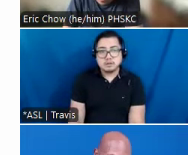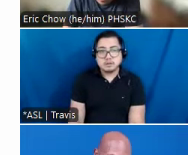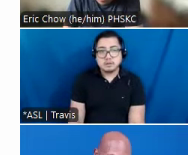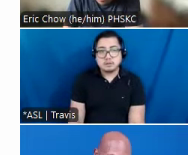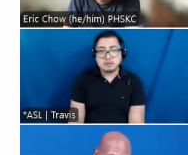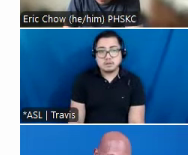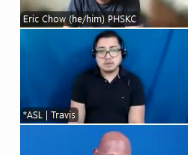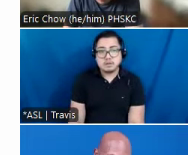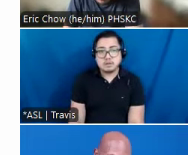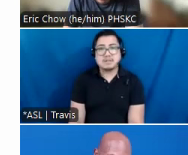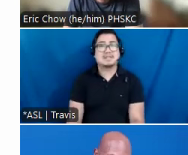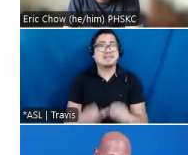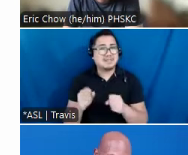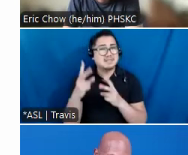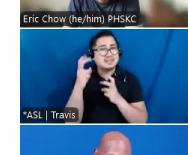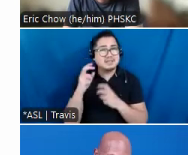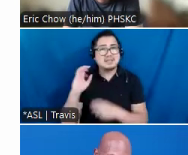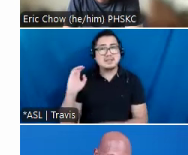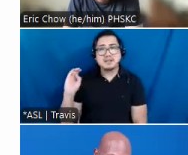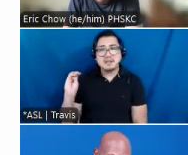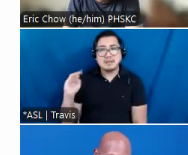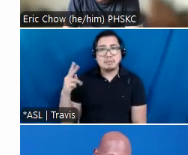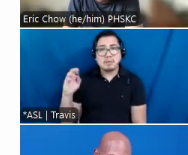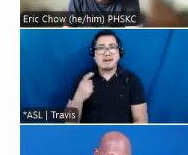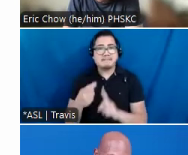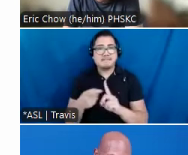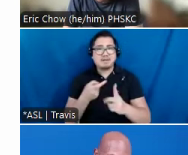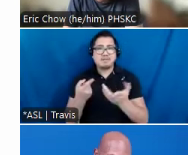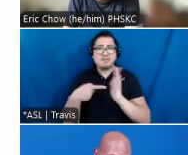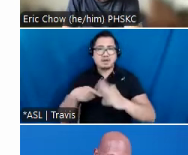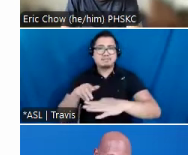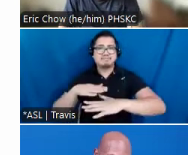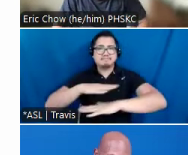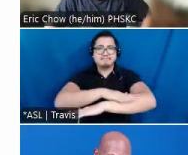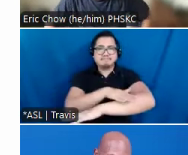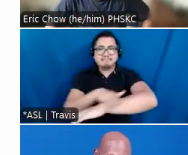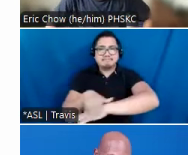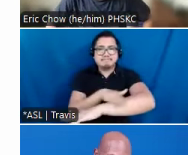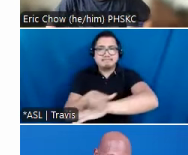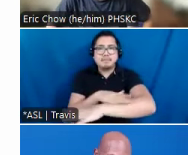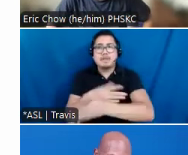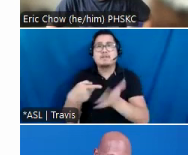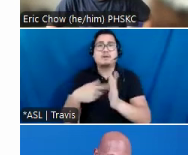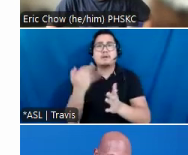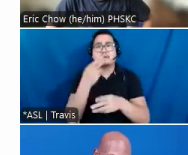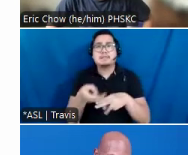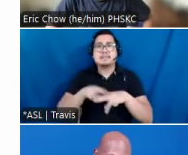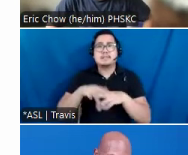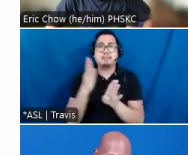you get Mpox from surfaces? For example, a bus seat?